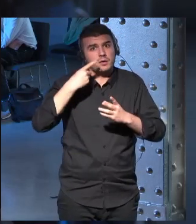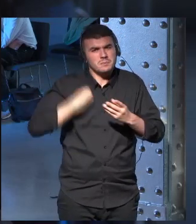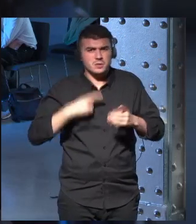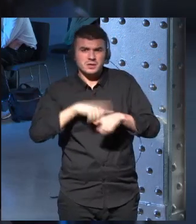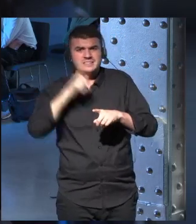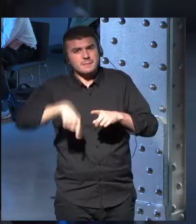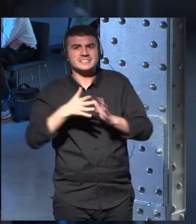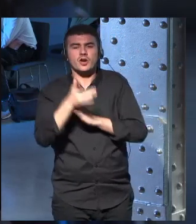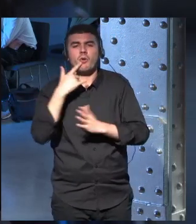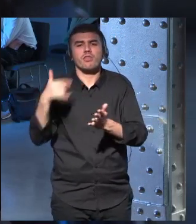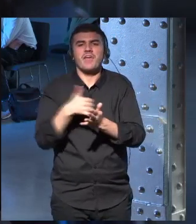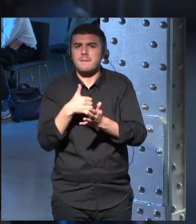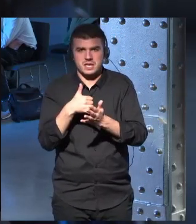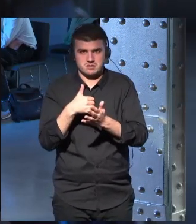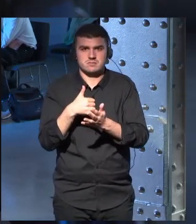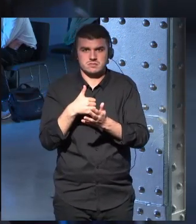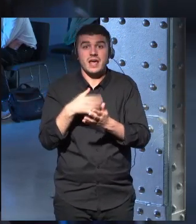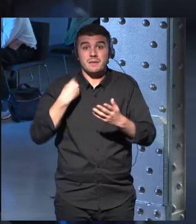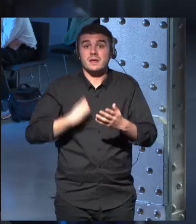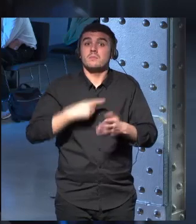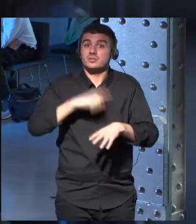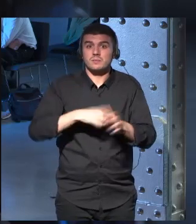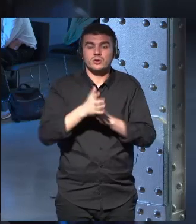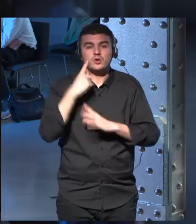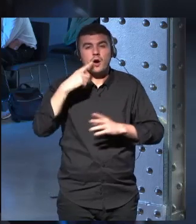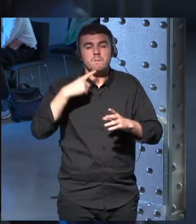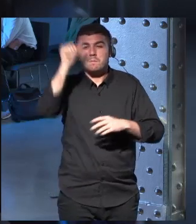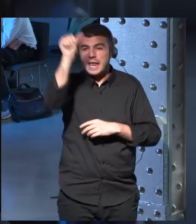At the same time that I was watching Pasolini, I was reading René